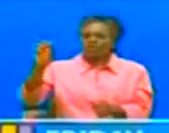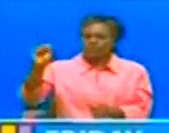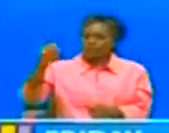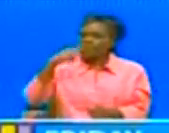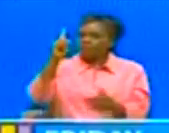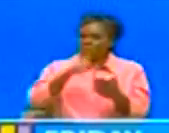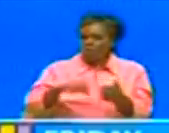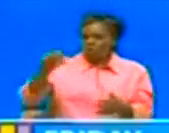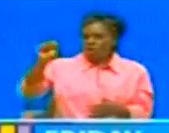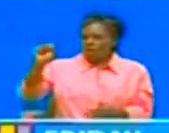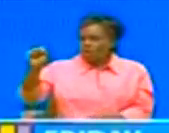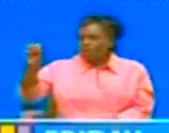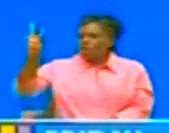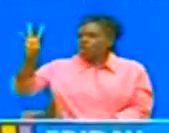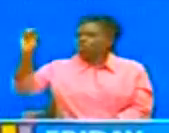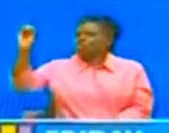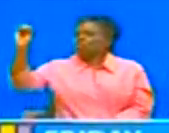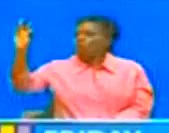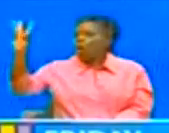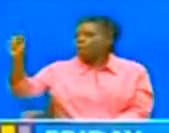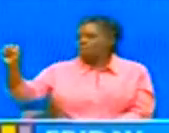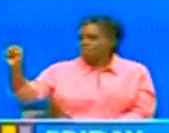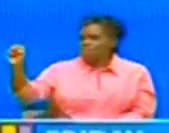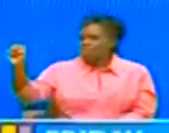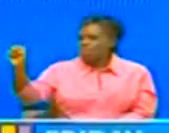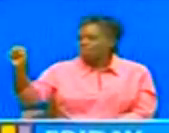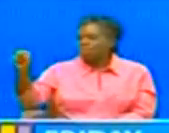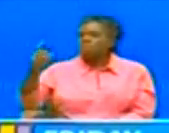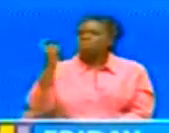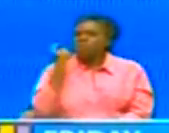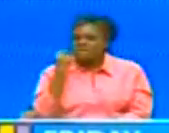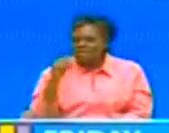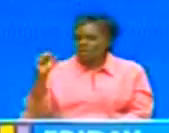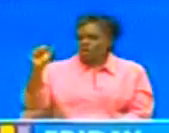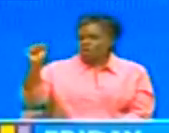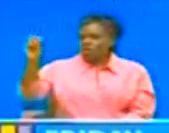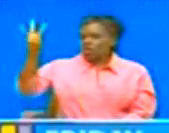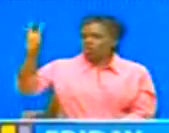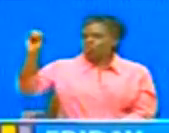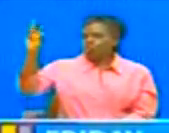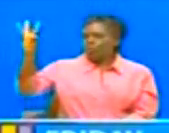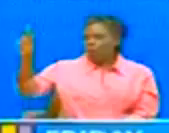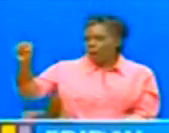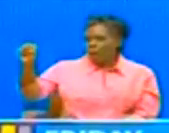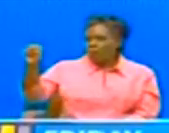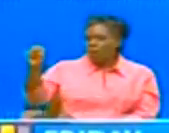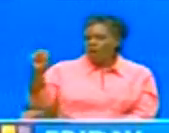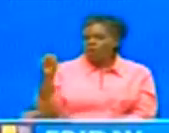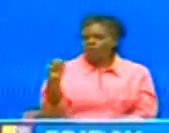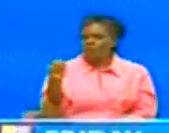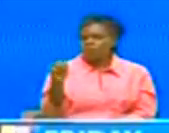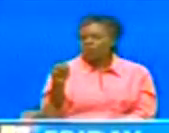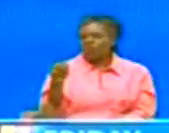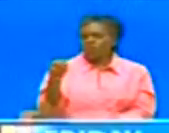say swarm, swarm, a swarm of bees, a swarm of locusts, uh-huh. but not